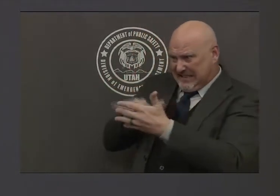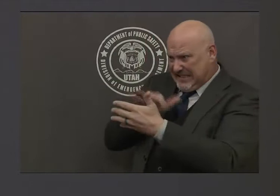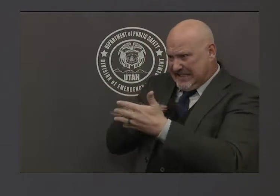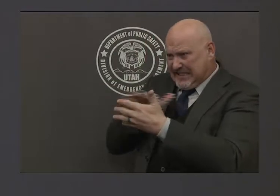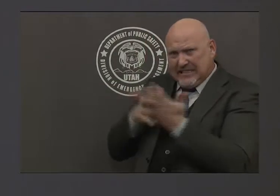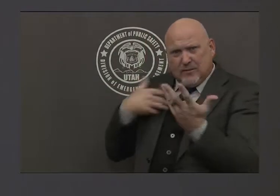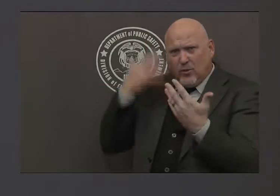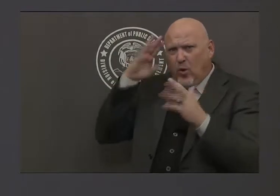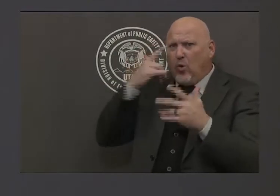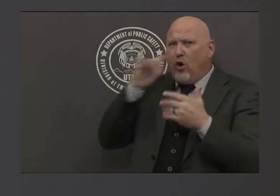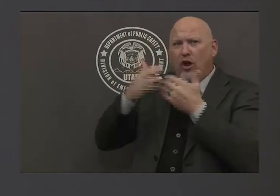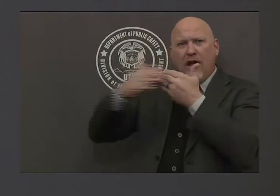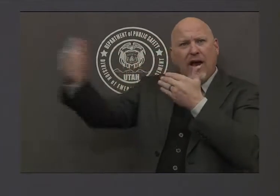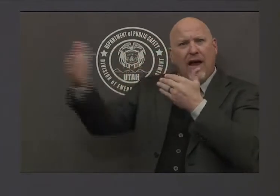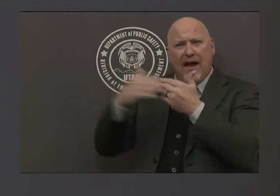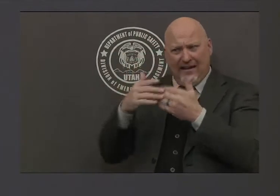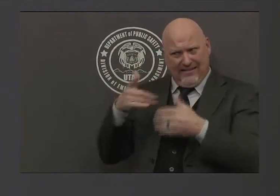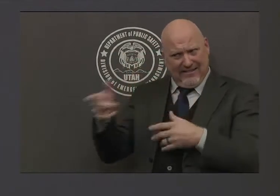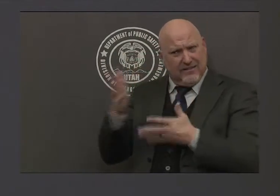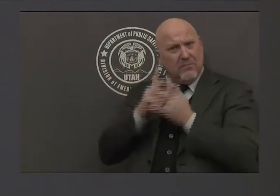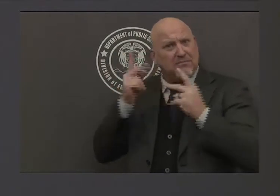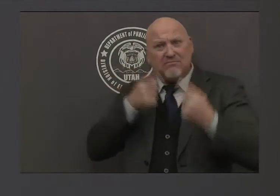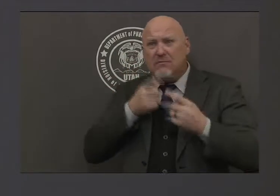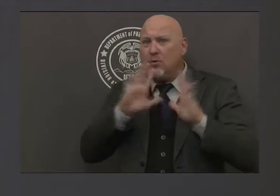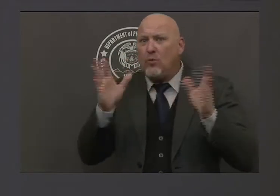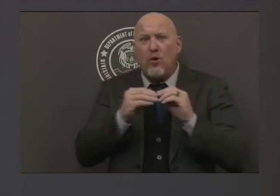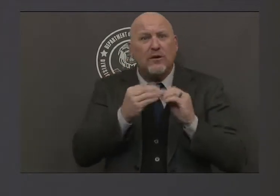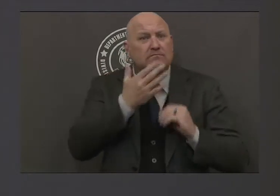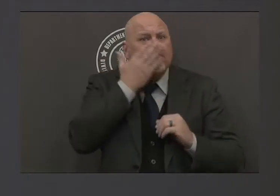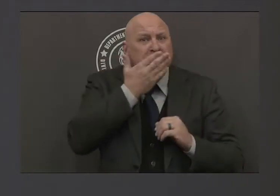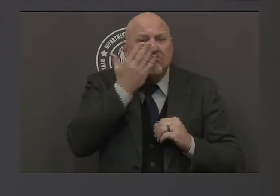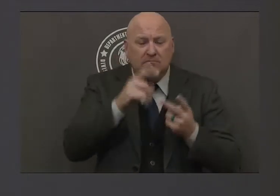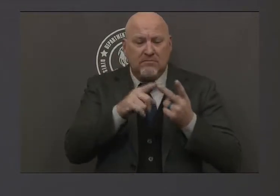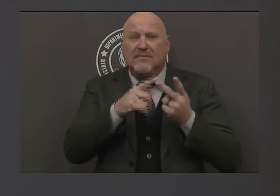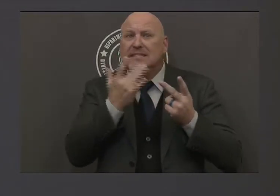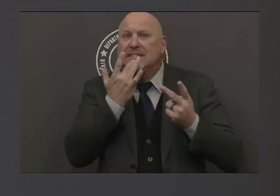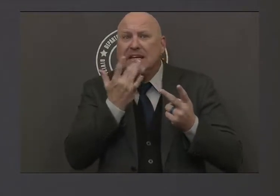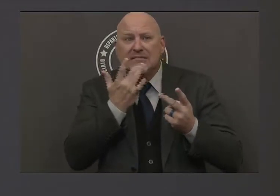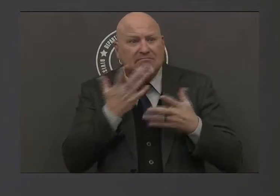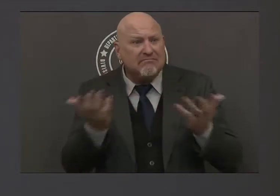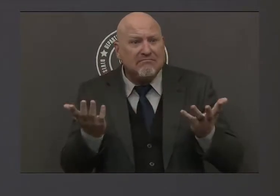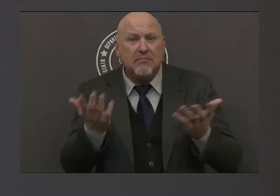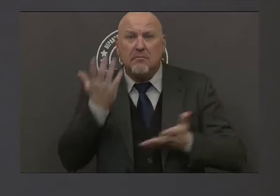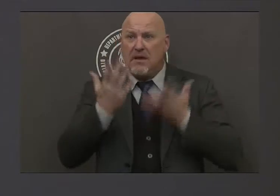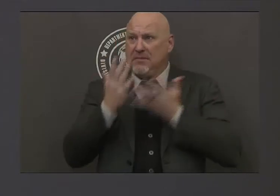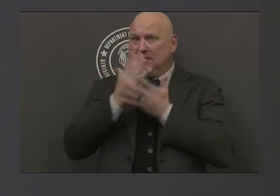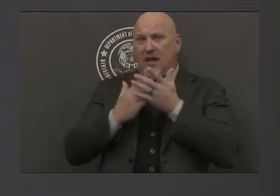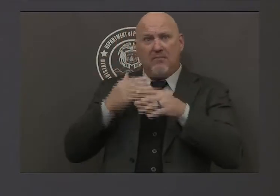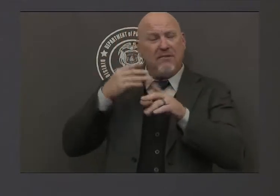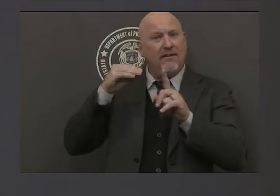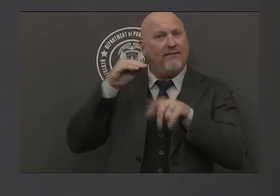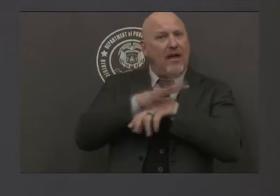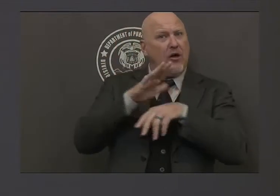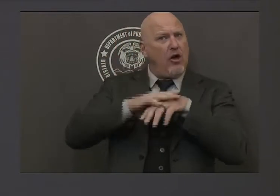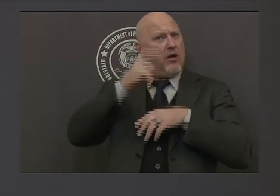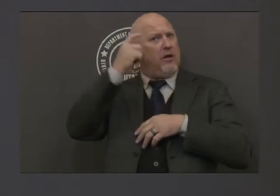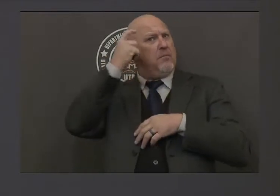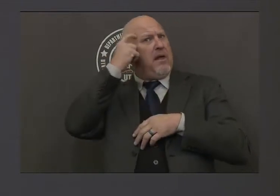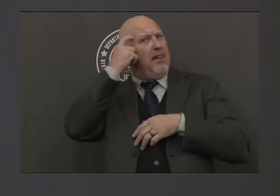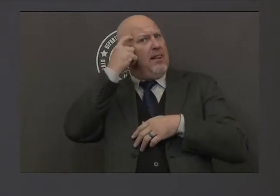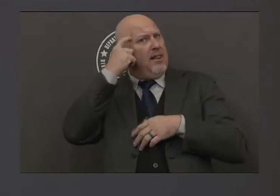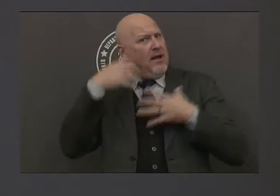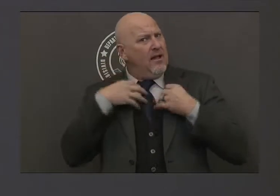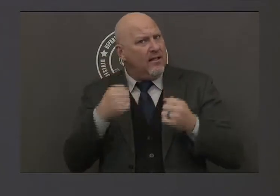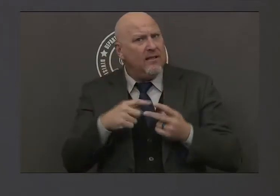taste, some neurological problems, heart, lungs, fatigue, affecting our